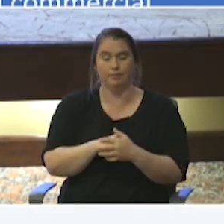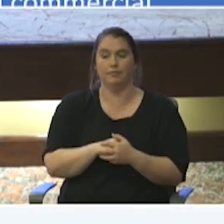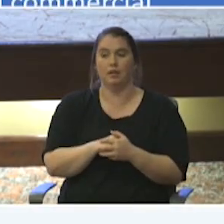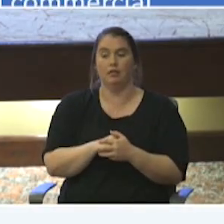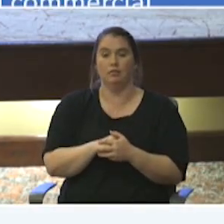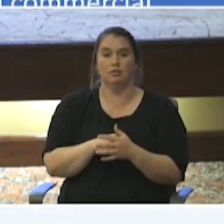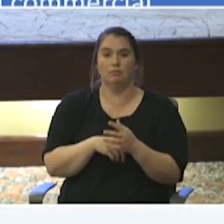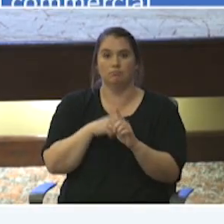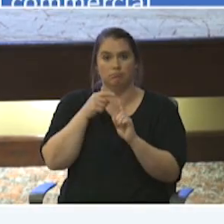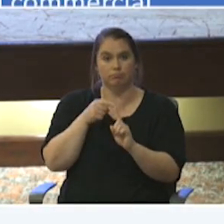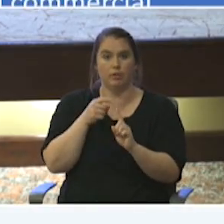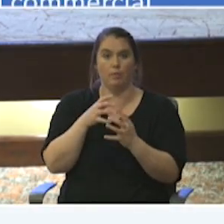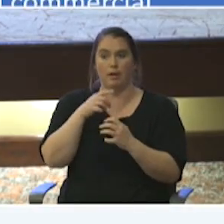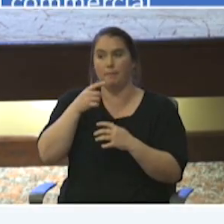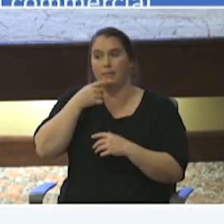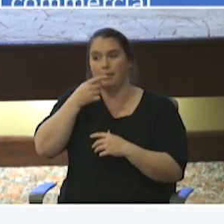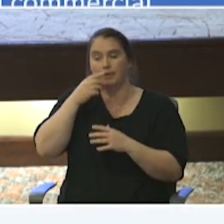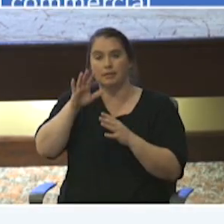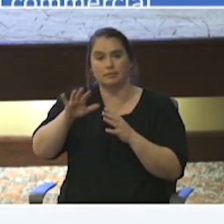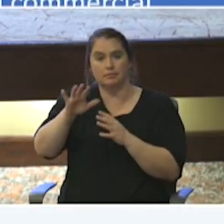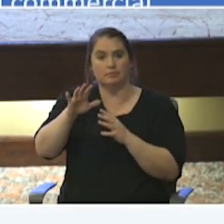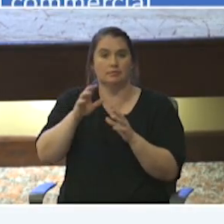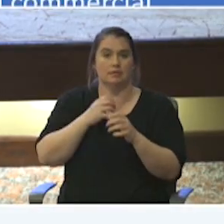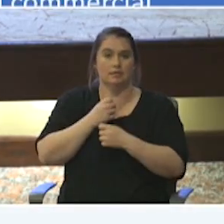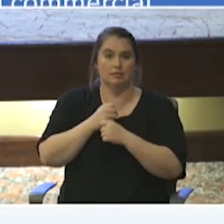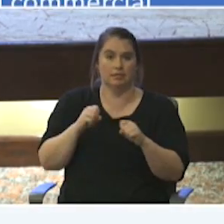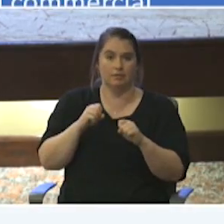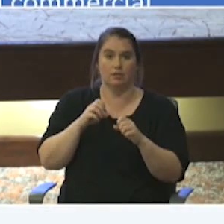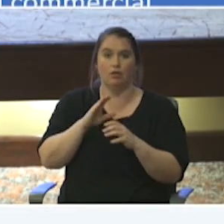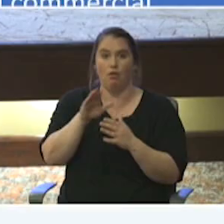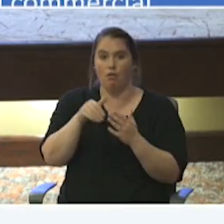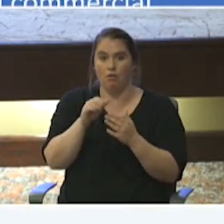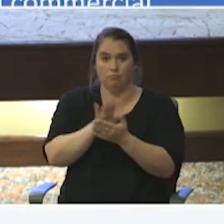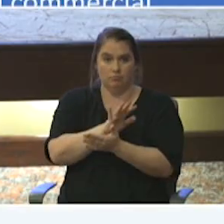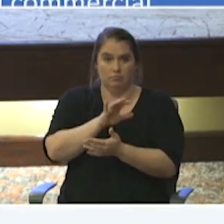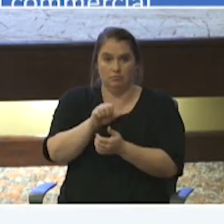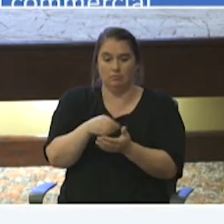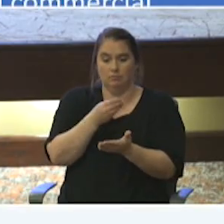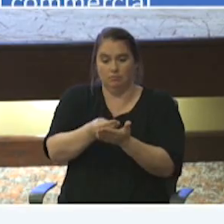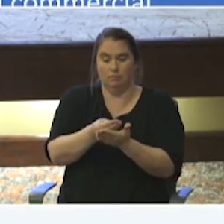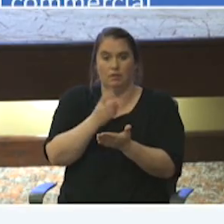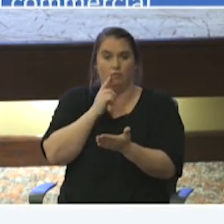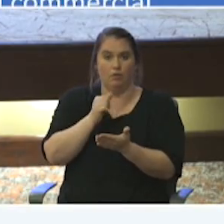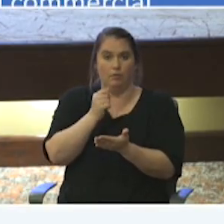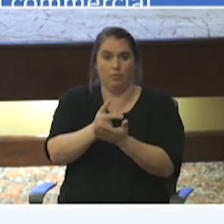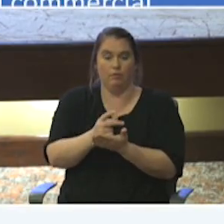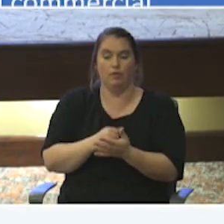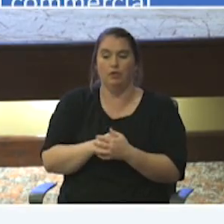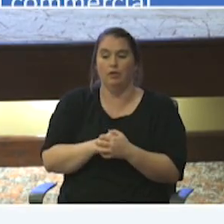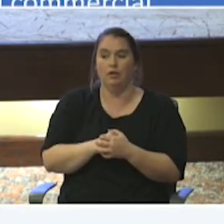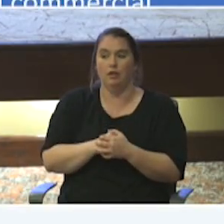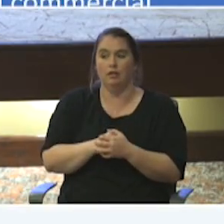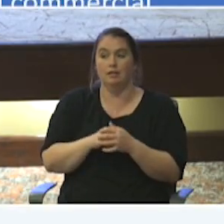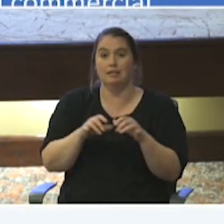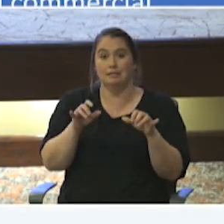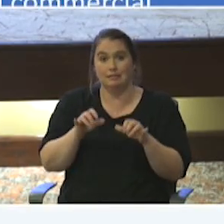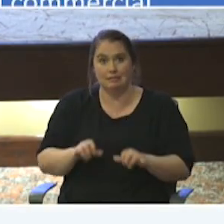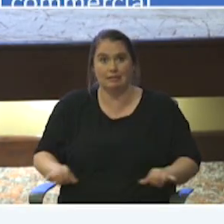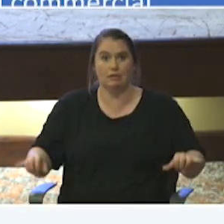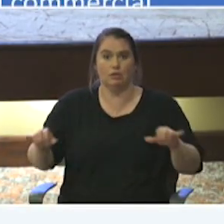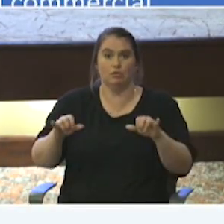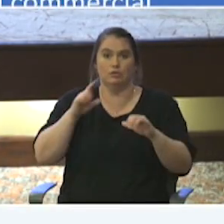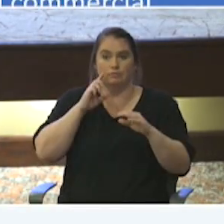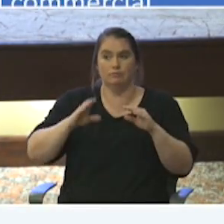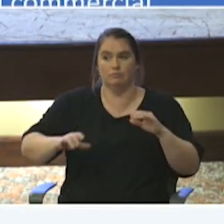protecting public health, safety, and general welfare of the occupants and the public, and then provides uniform standards for building constructions across